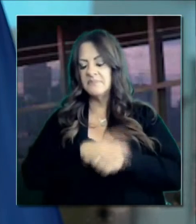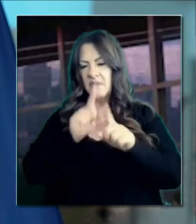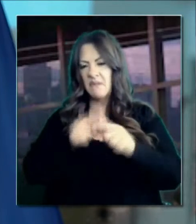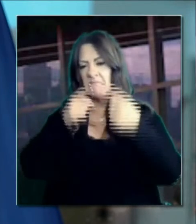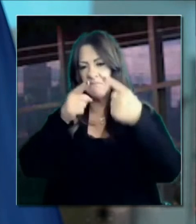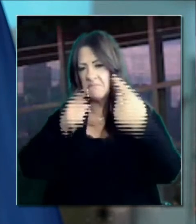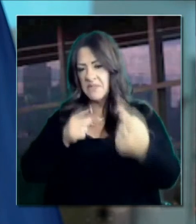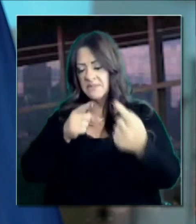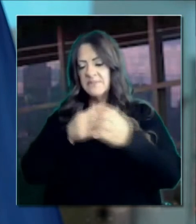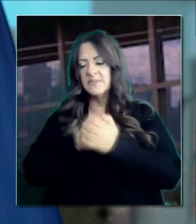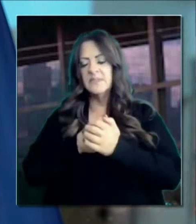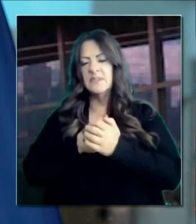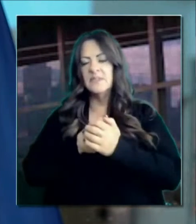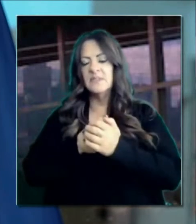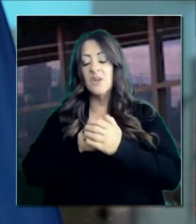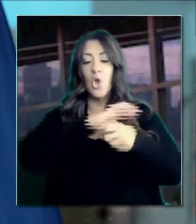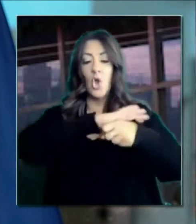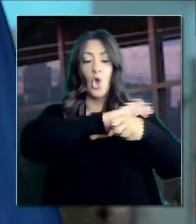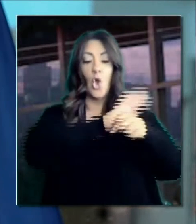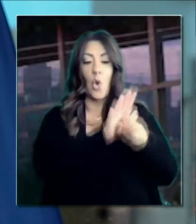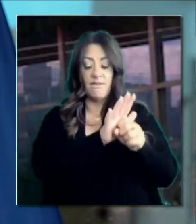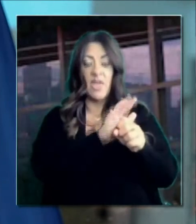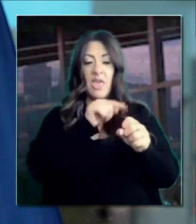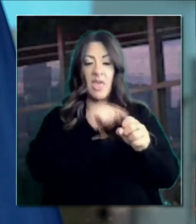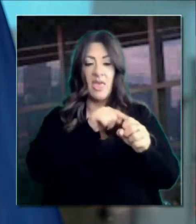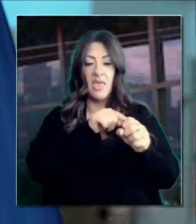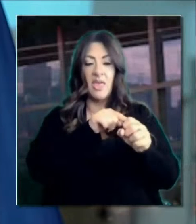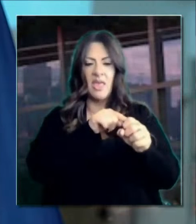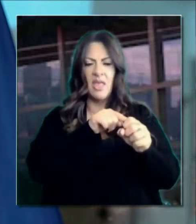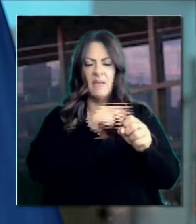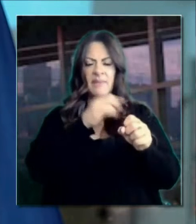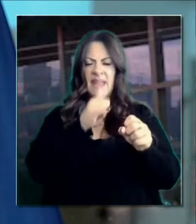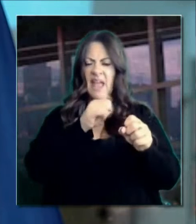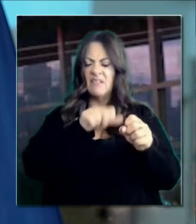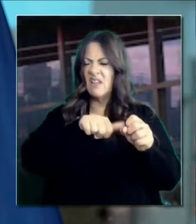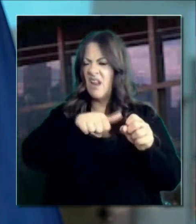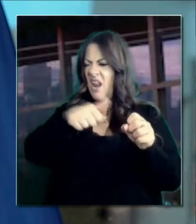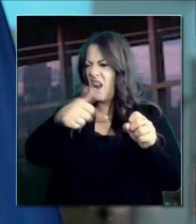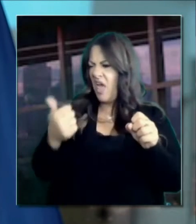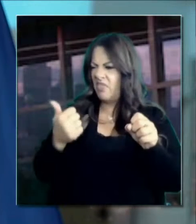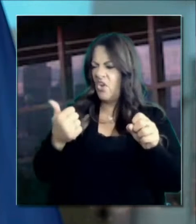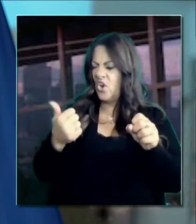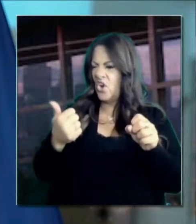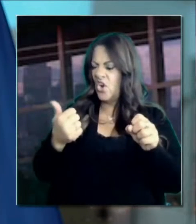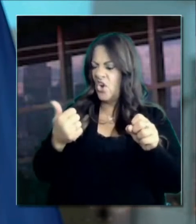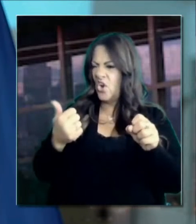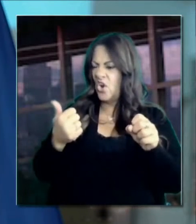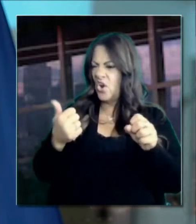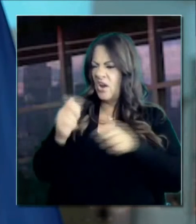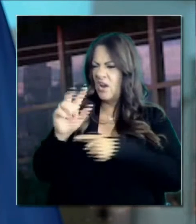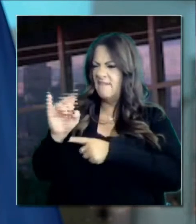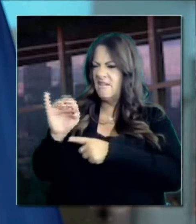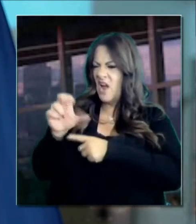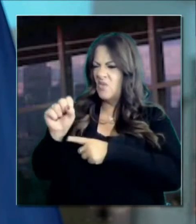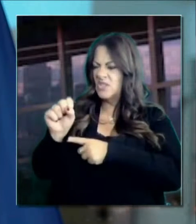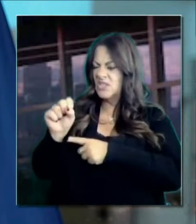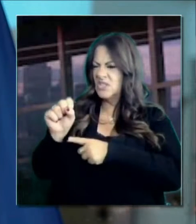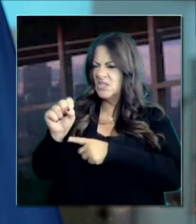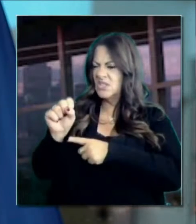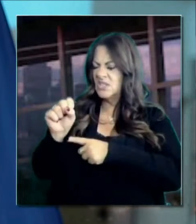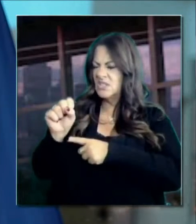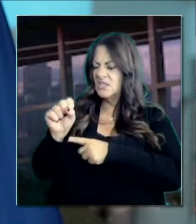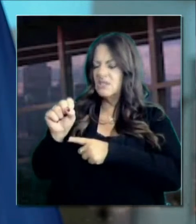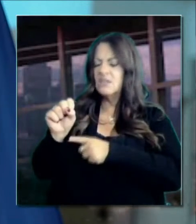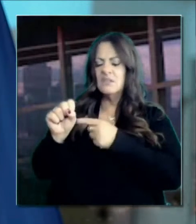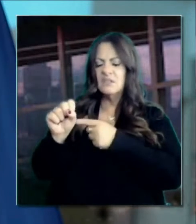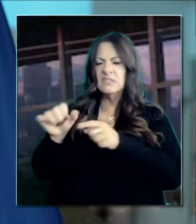this variant, this strain that was found here in Southern California that a few of the medical professionals I've spoken to